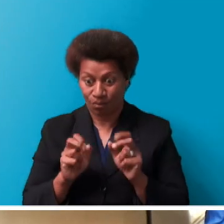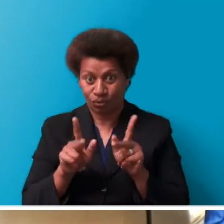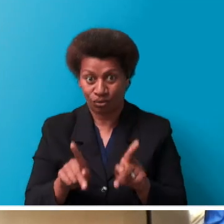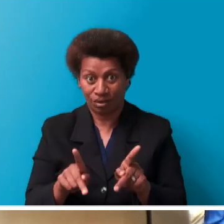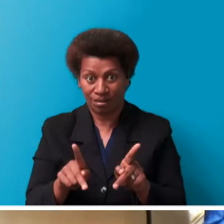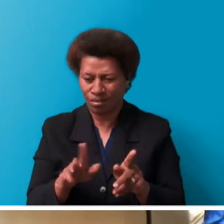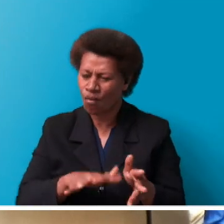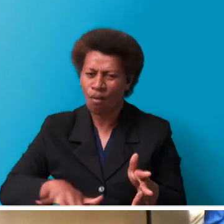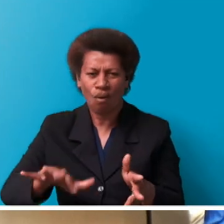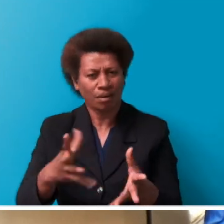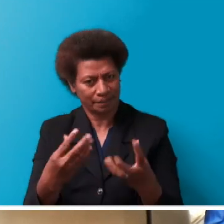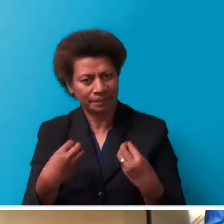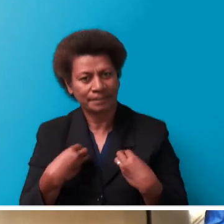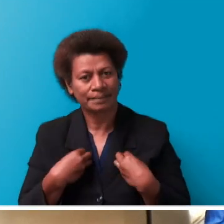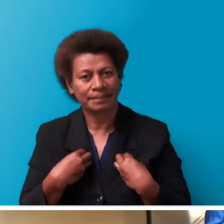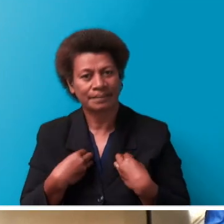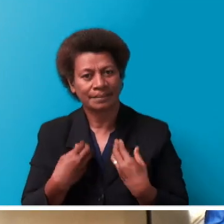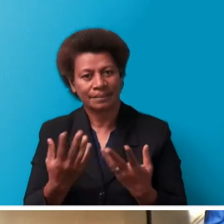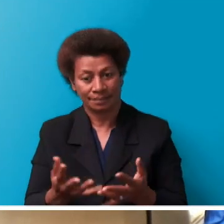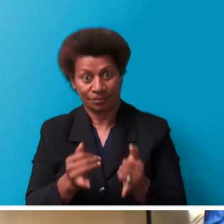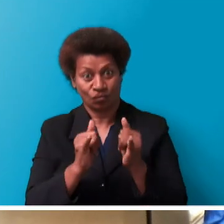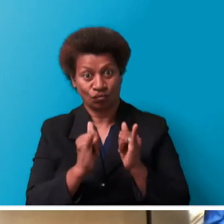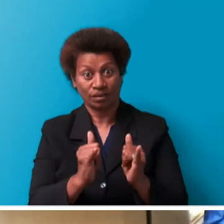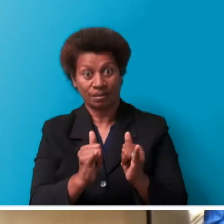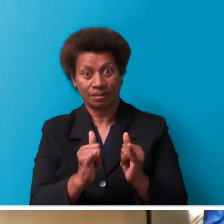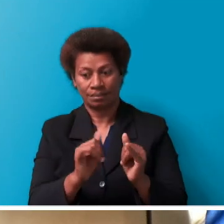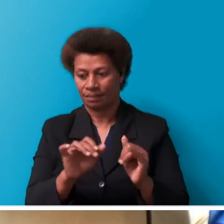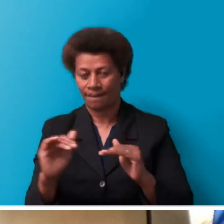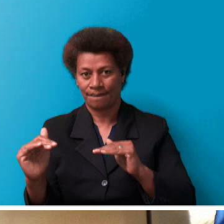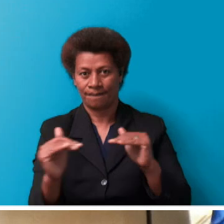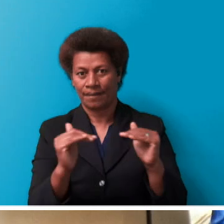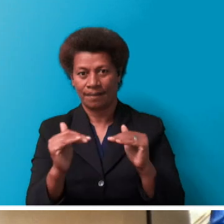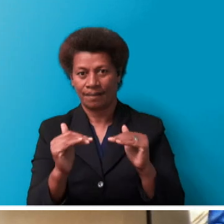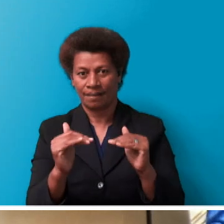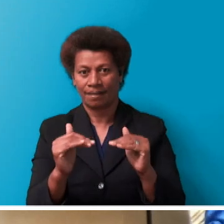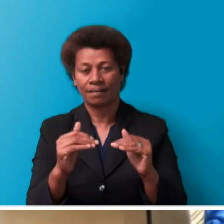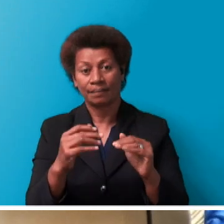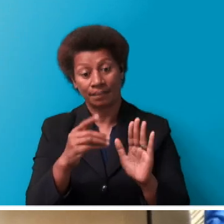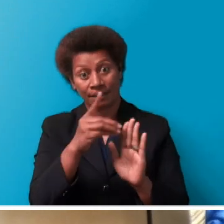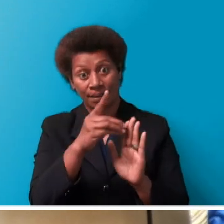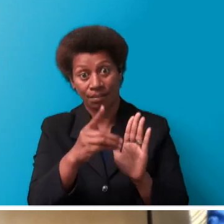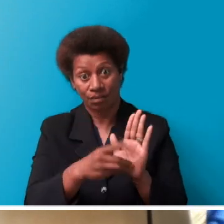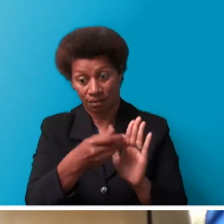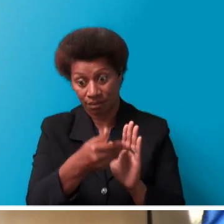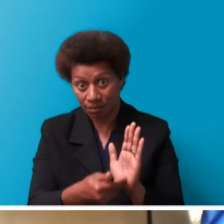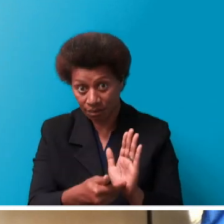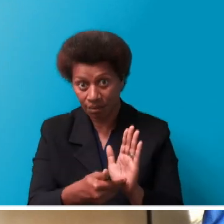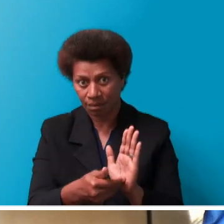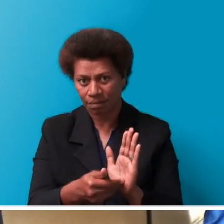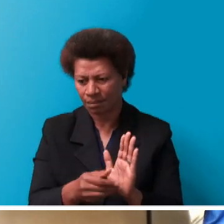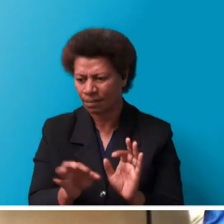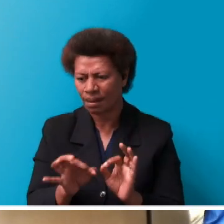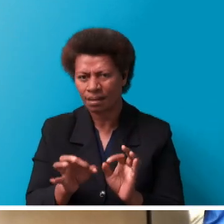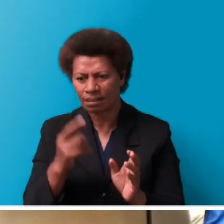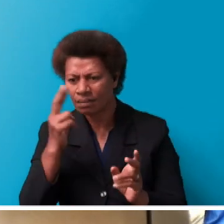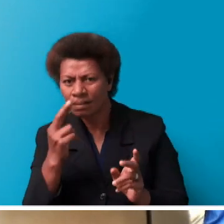everyone, where justice is applied fairly, and where democracy is never threatened by force